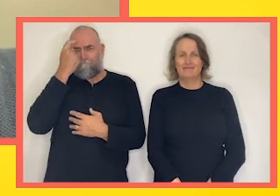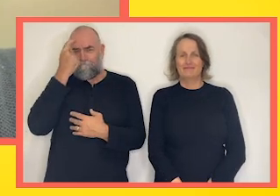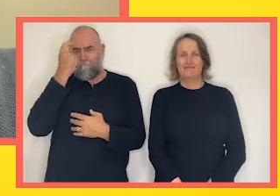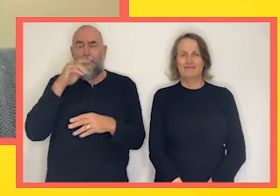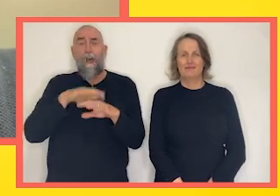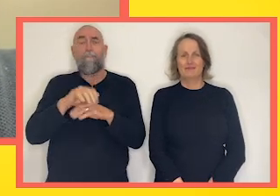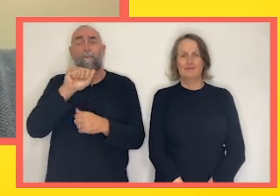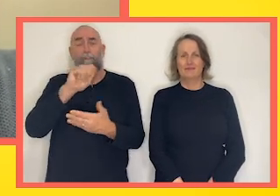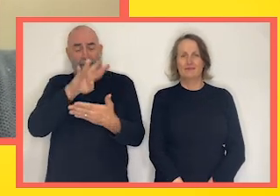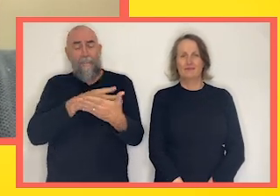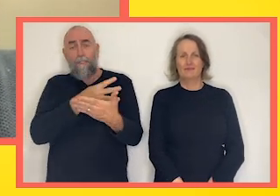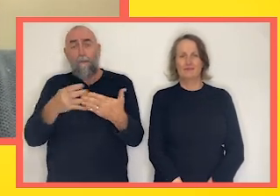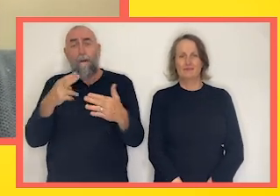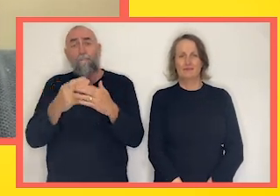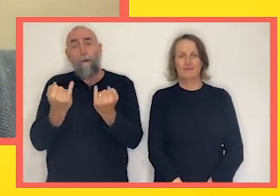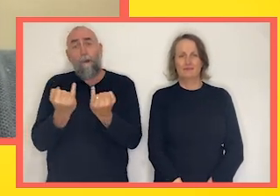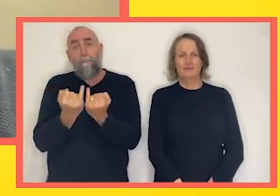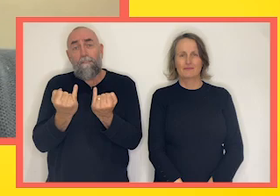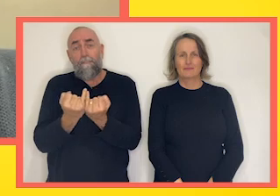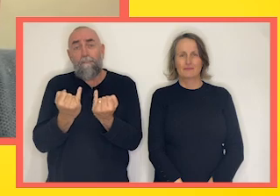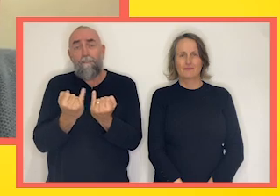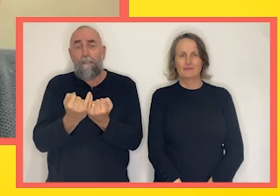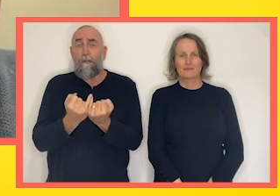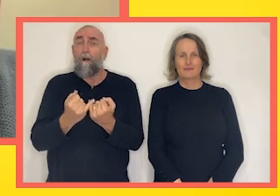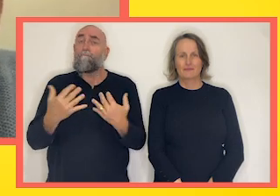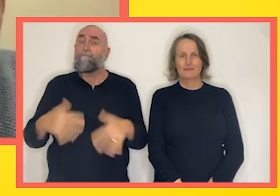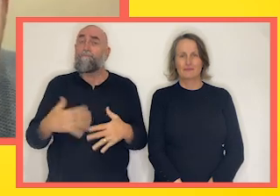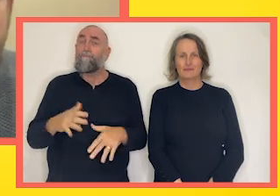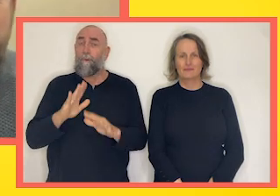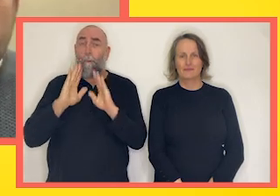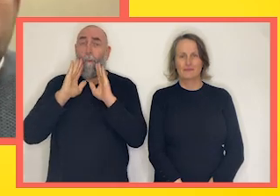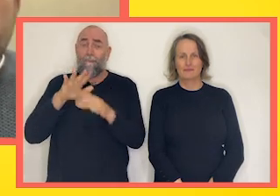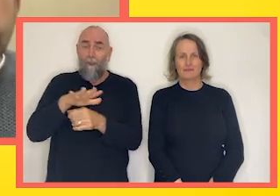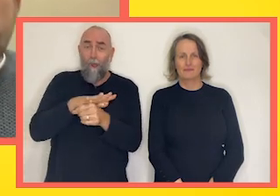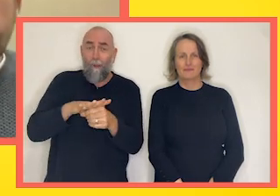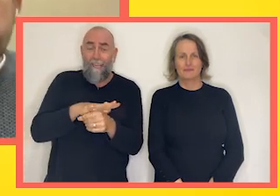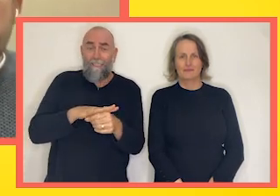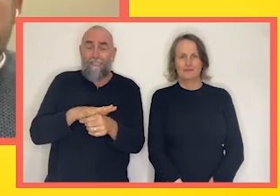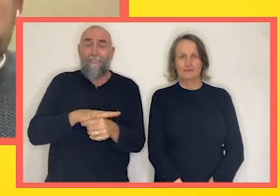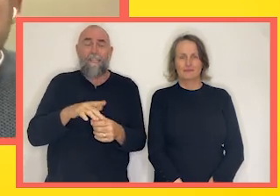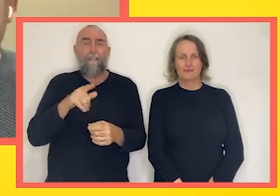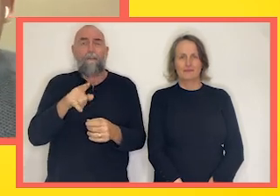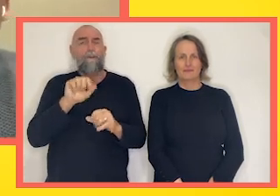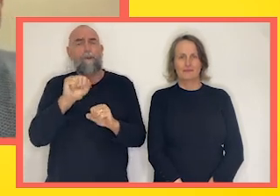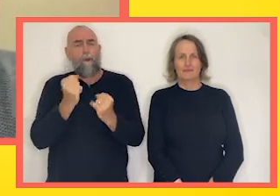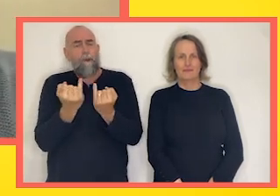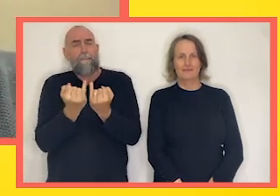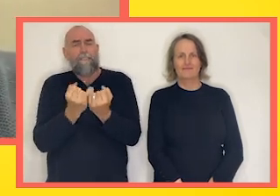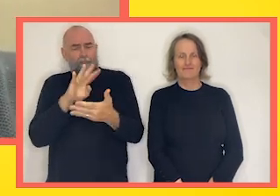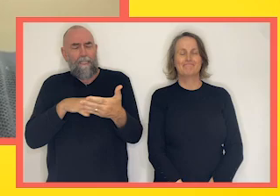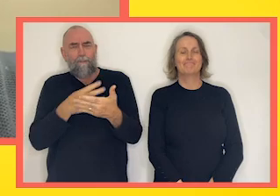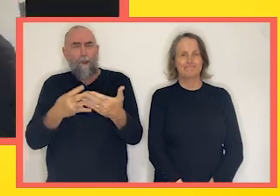surfing schedule of competition is in some pretty handy locations. What's the competition schedule look